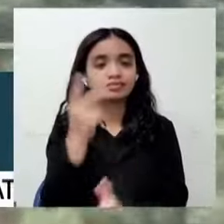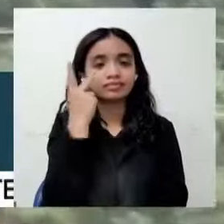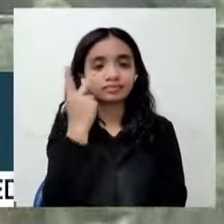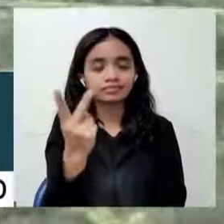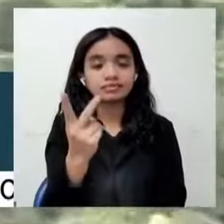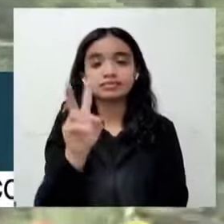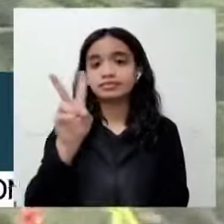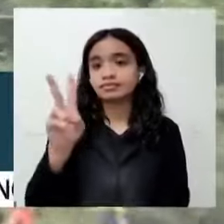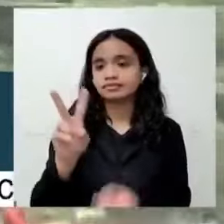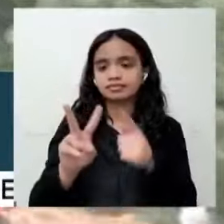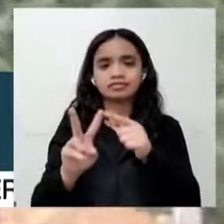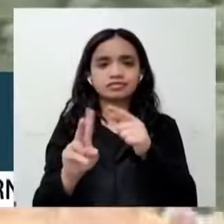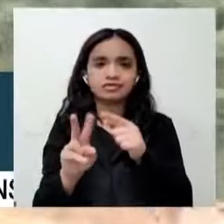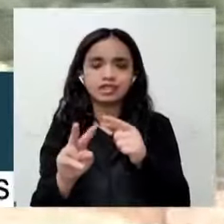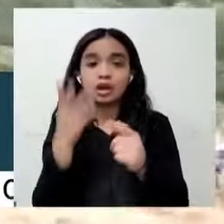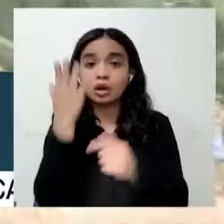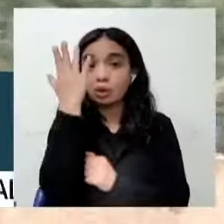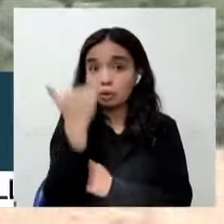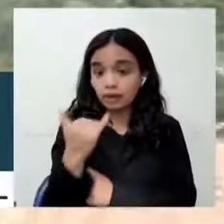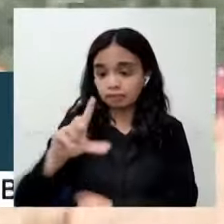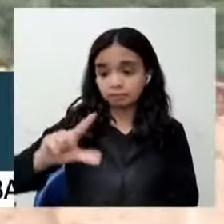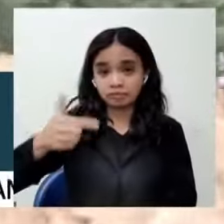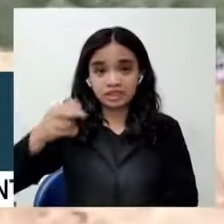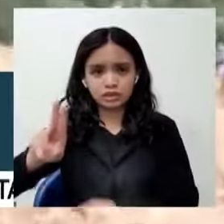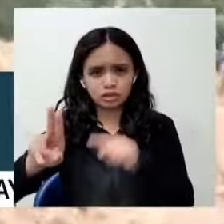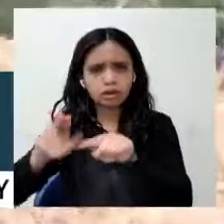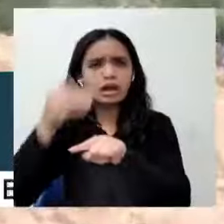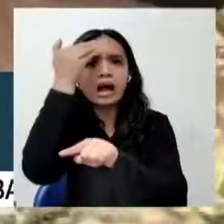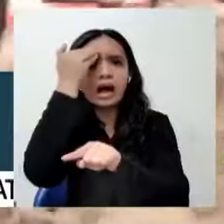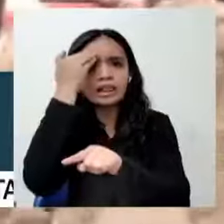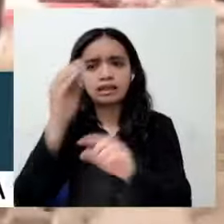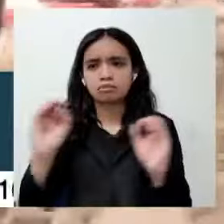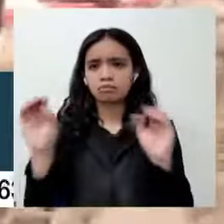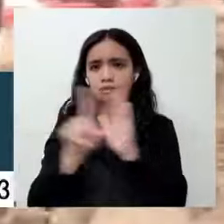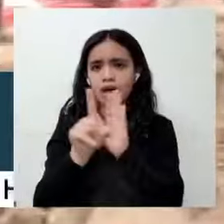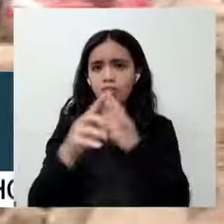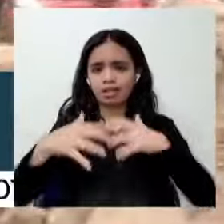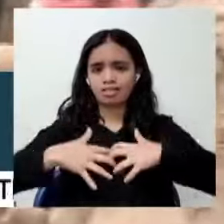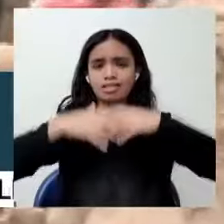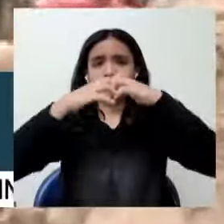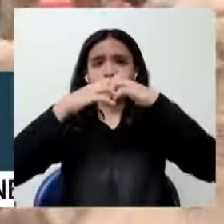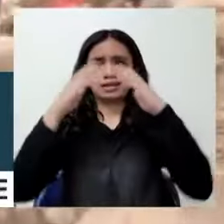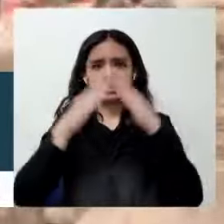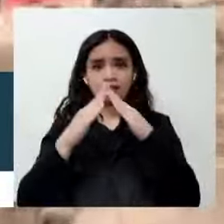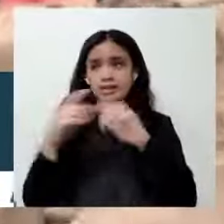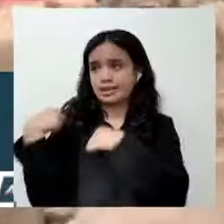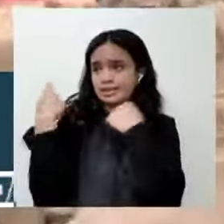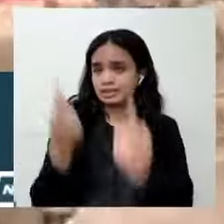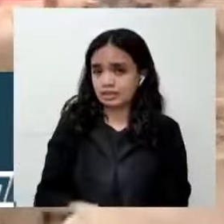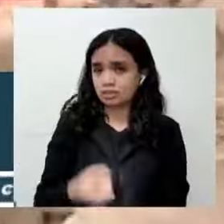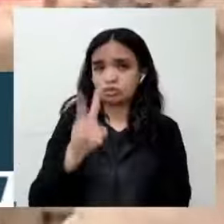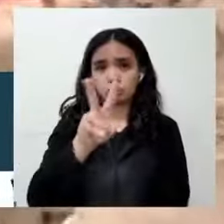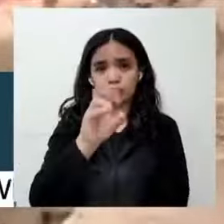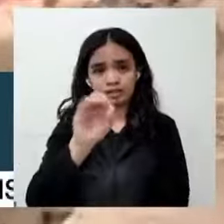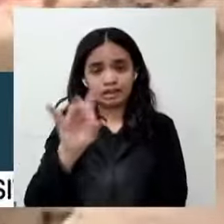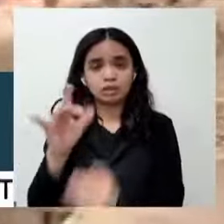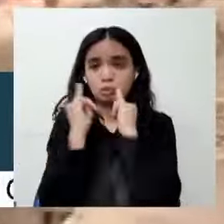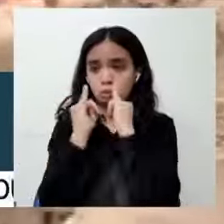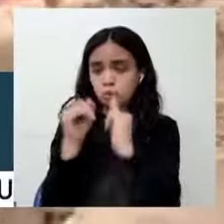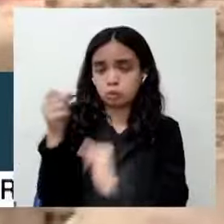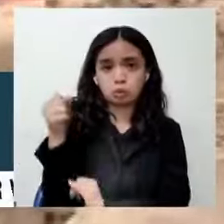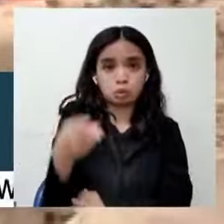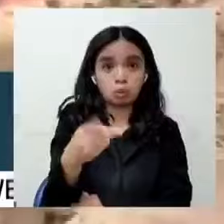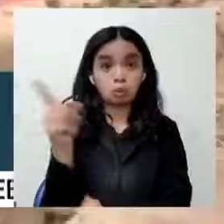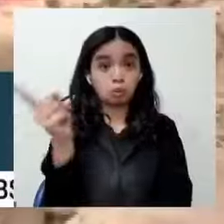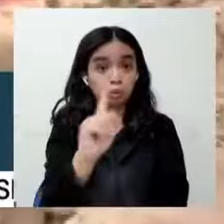yan. Because the LGU, alam niya na no-build zone. Since 2008, Ms. Carmina, the instruction or the order